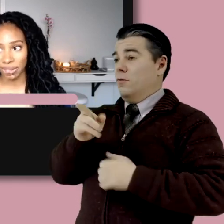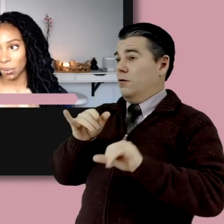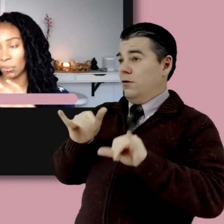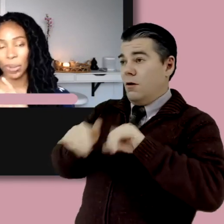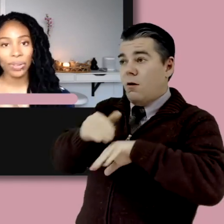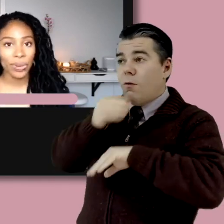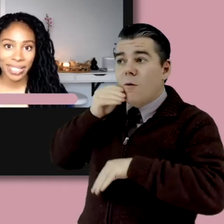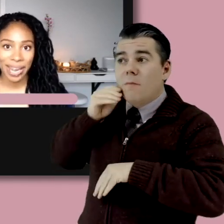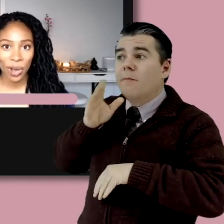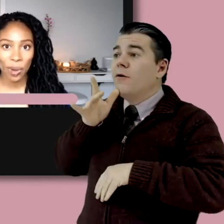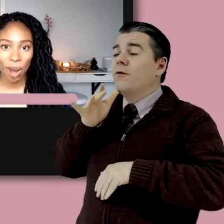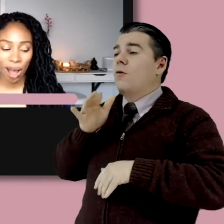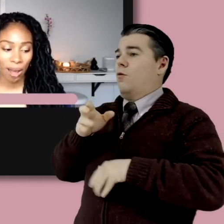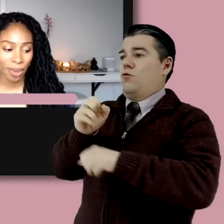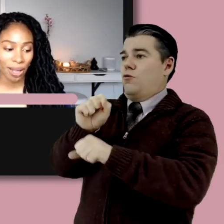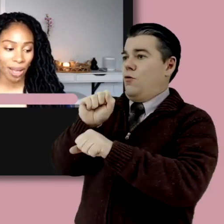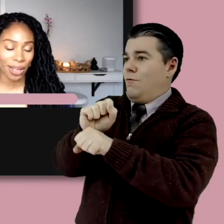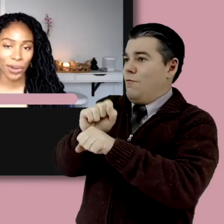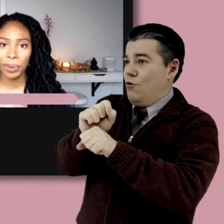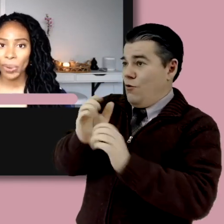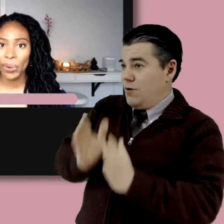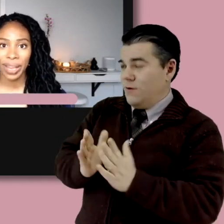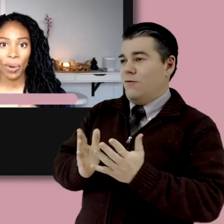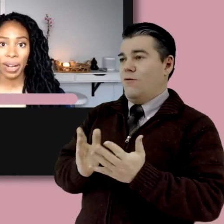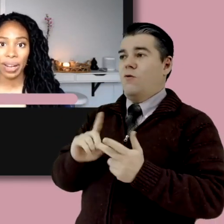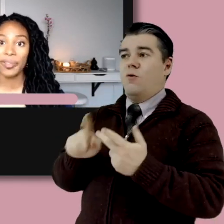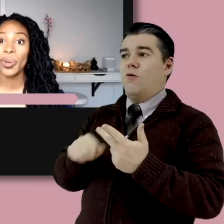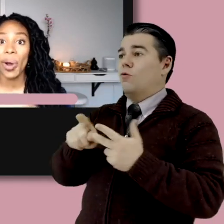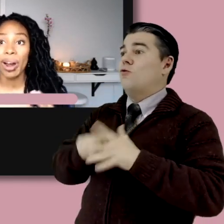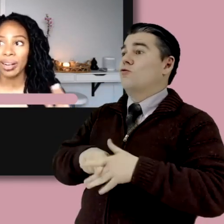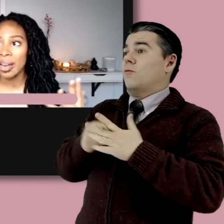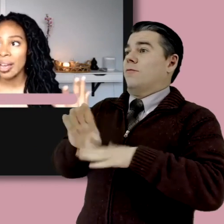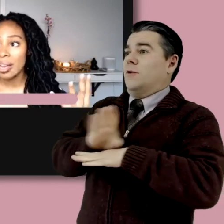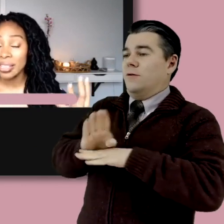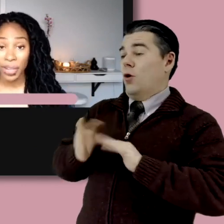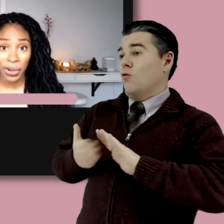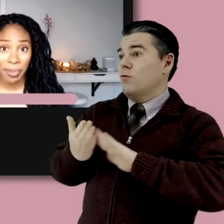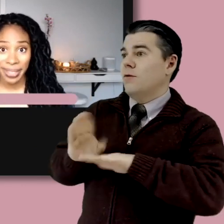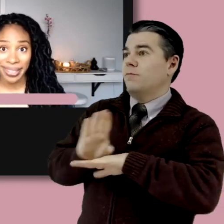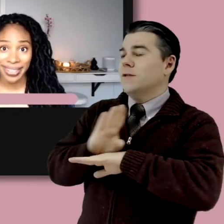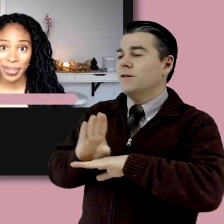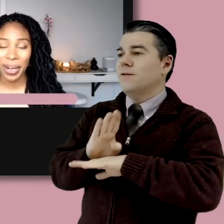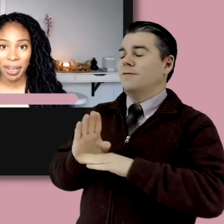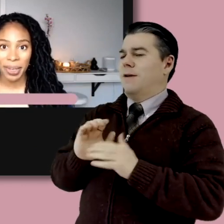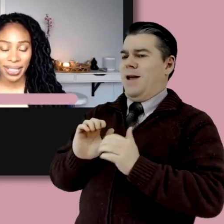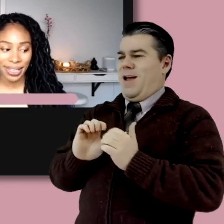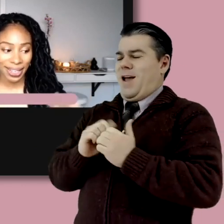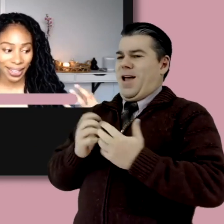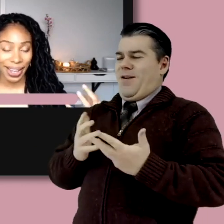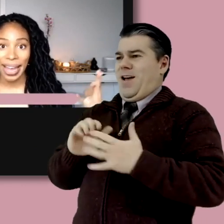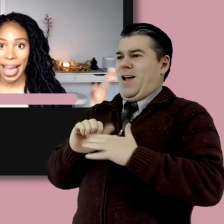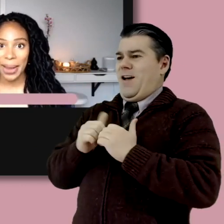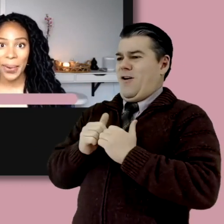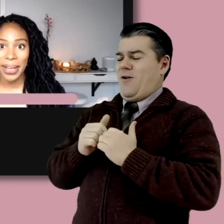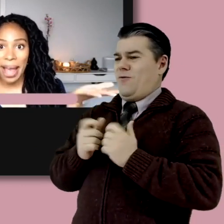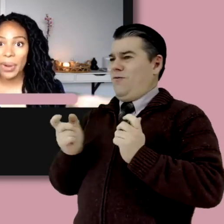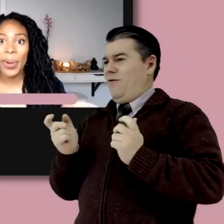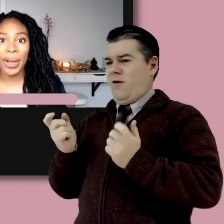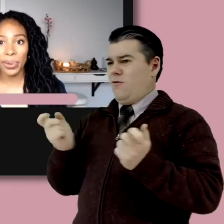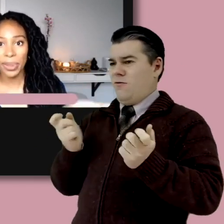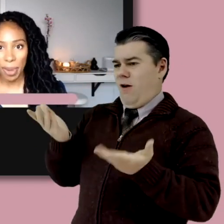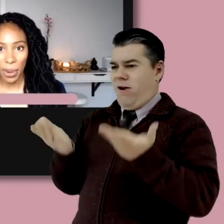moms. So whether you're a stay-at-home mom, you're an employee, or if you are starting a business, running a business, and like, how do